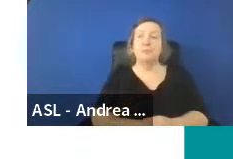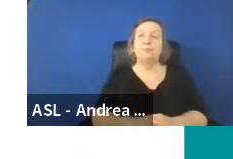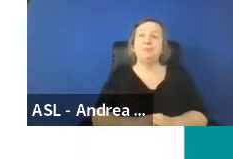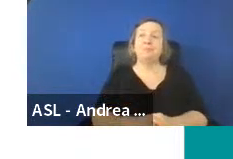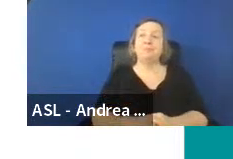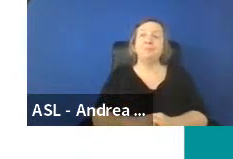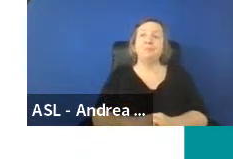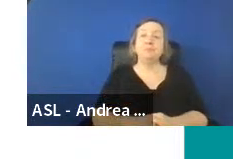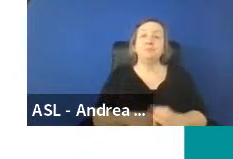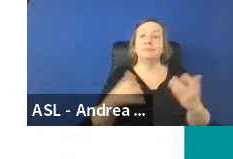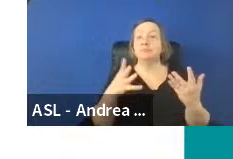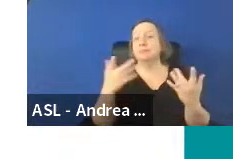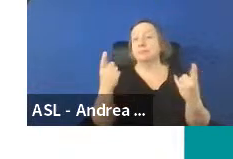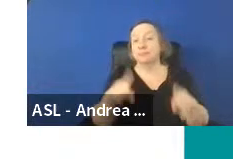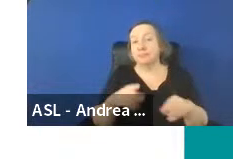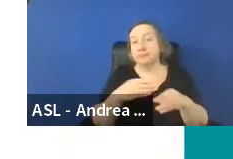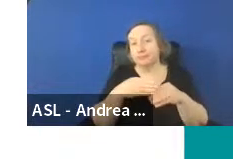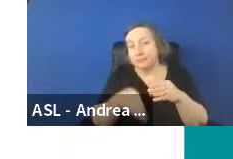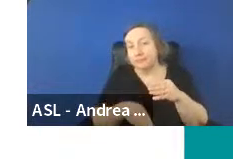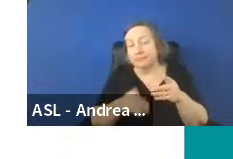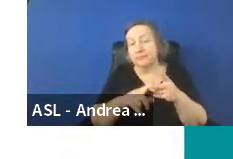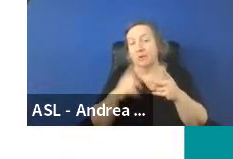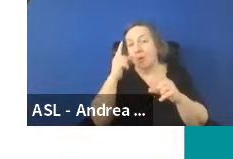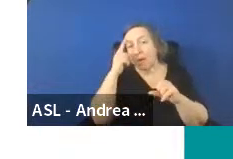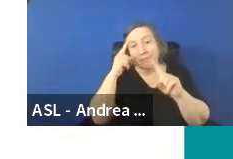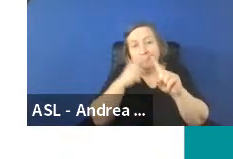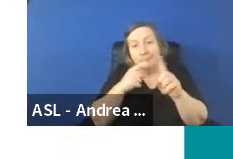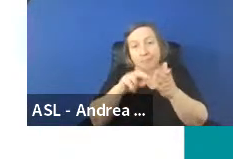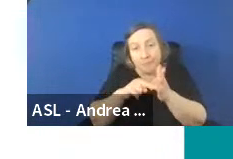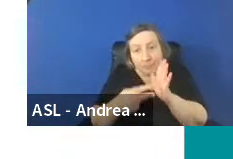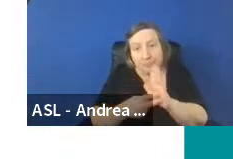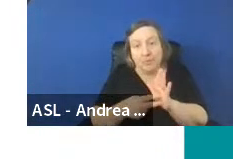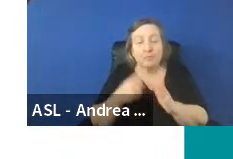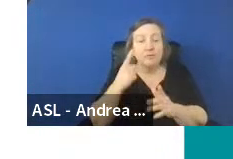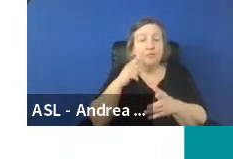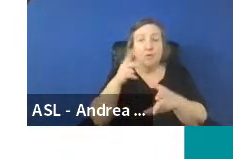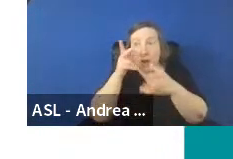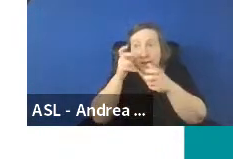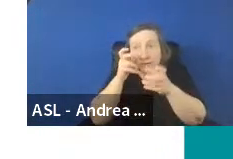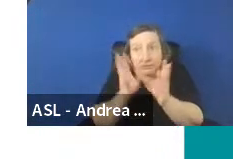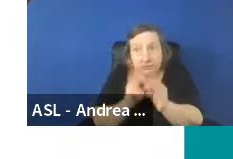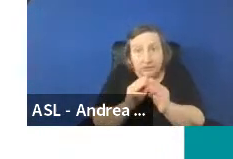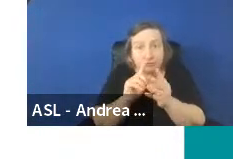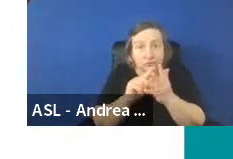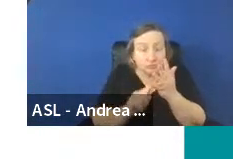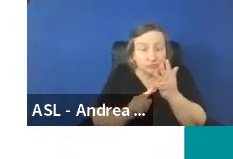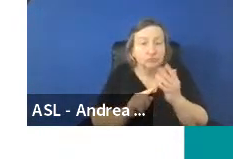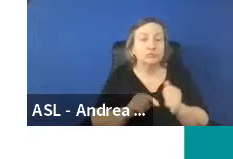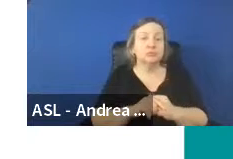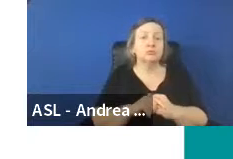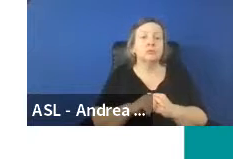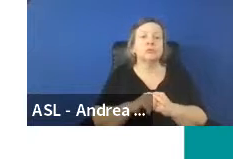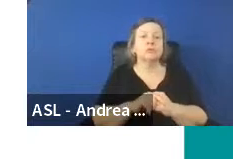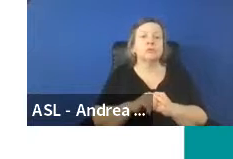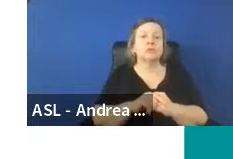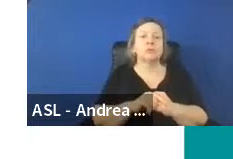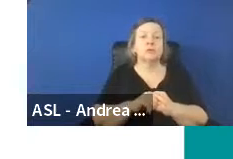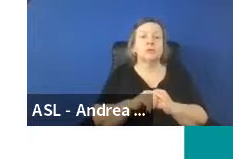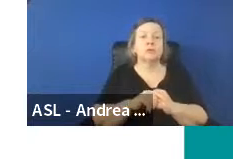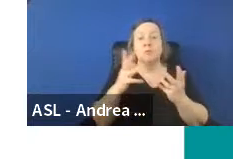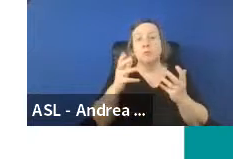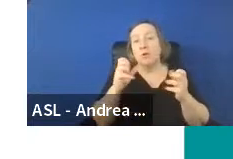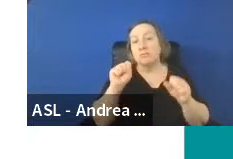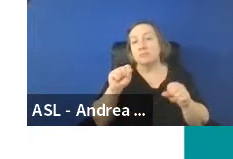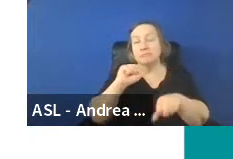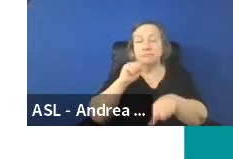The outcome, or really the purpose around those listening sessions, was to be able to